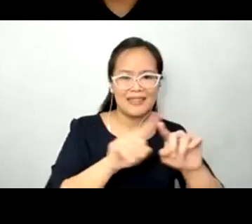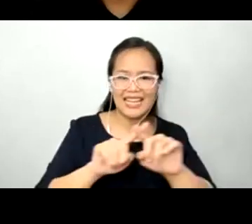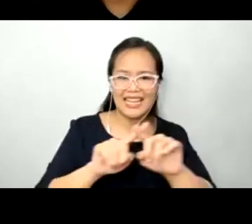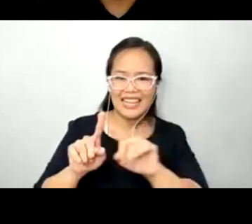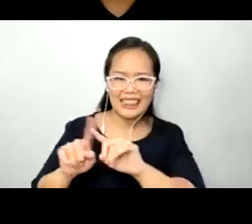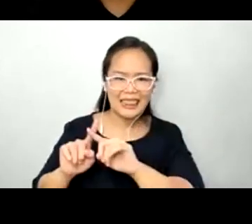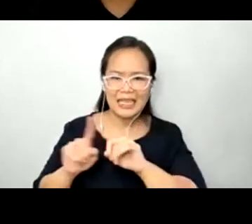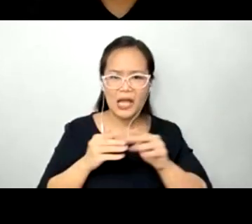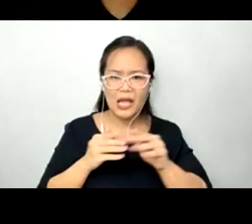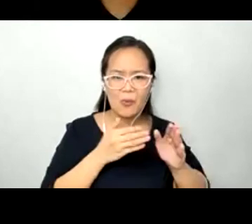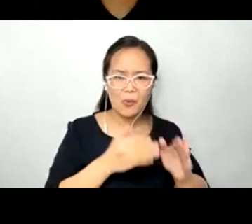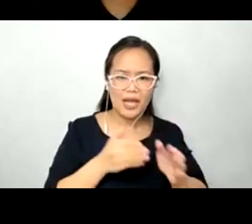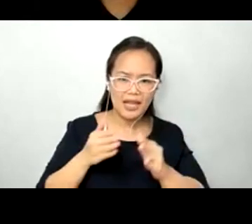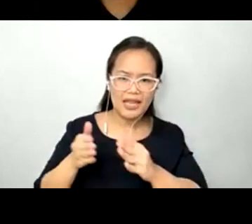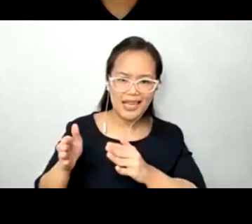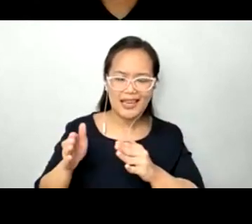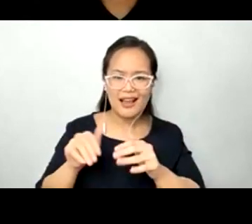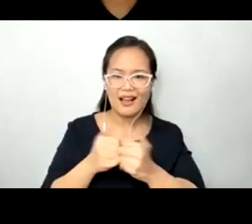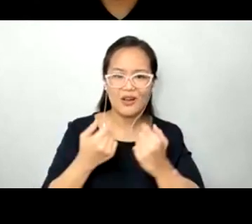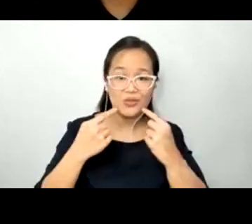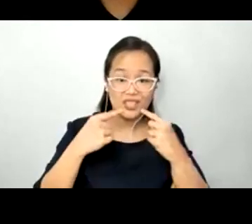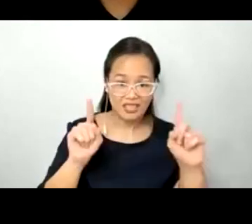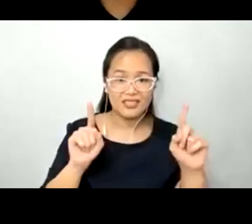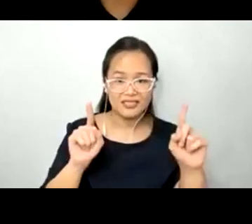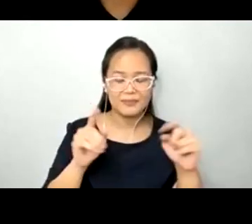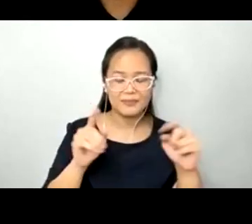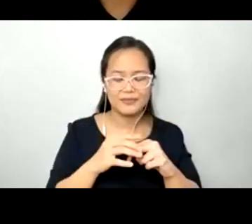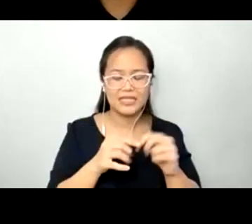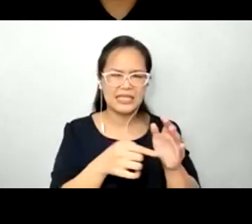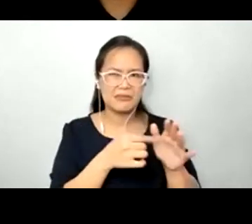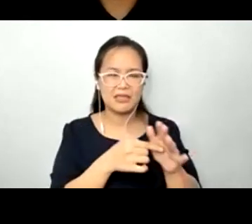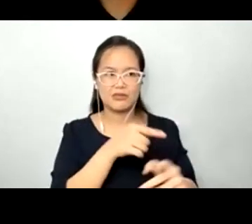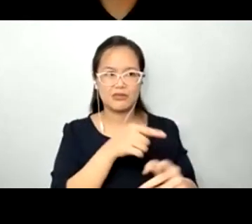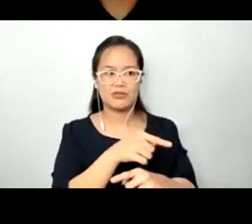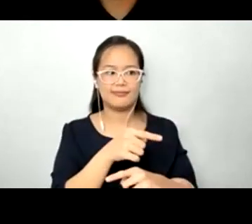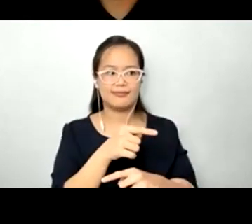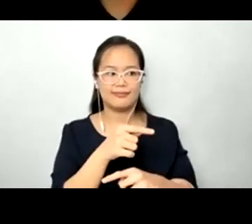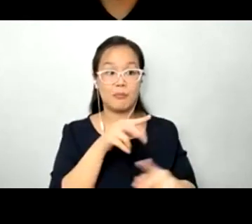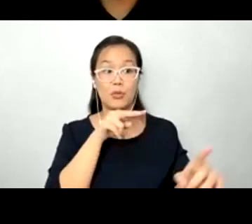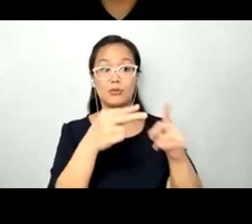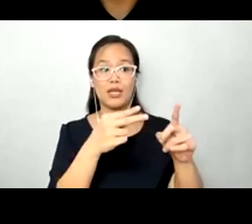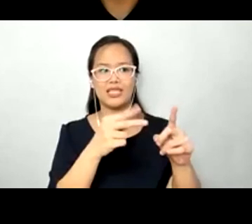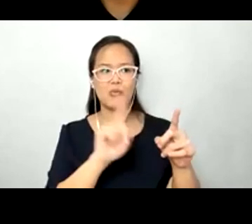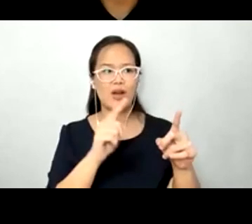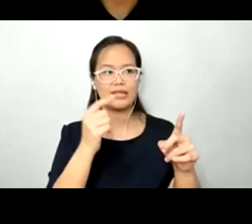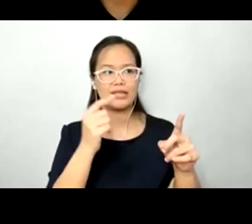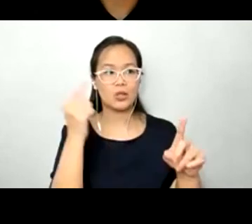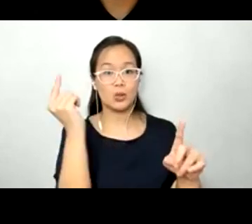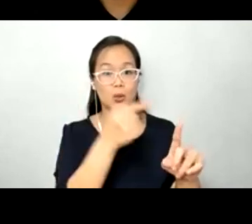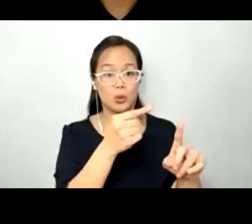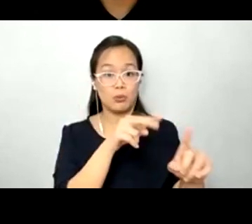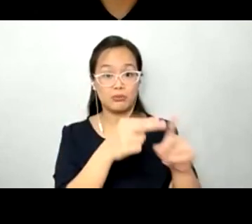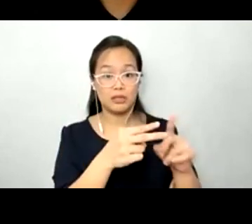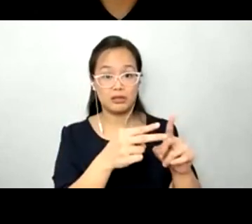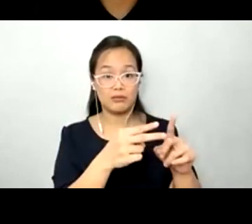yung ways towards that picture of success. And sometimes if the picture of success is being friends again,